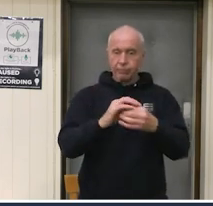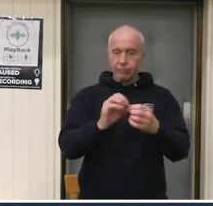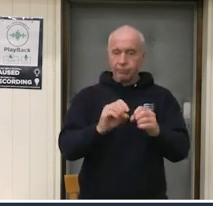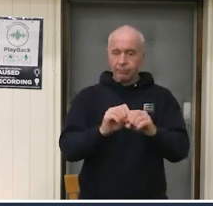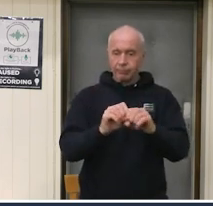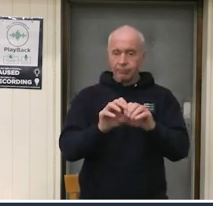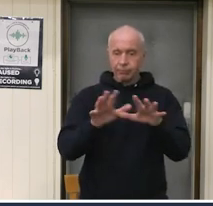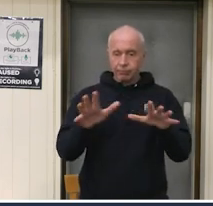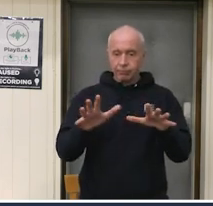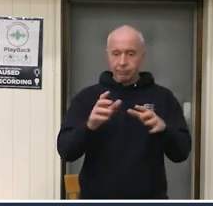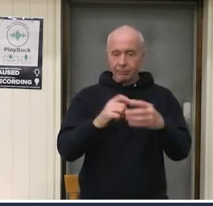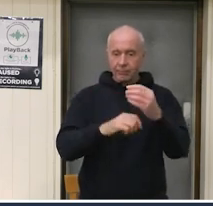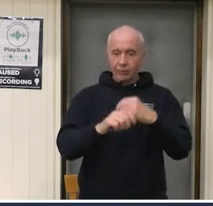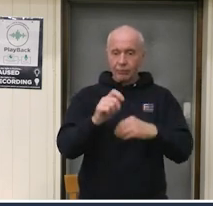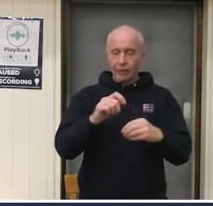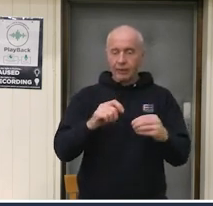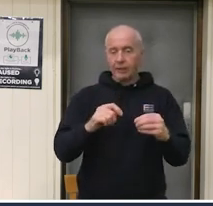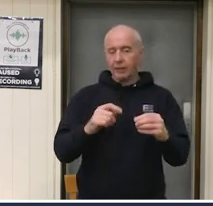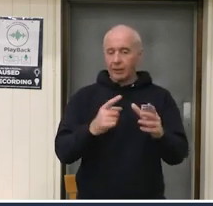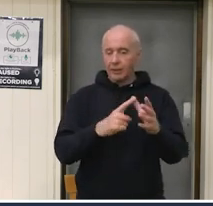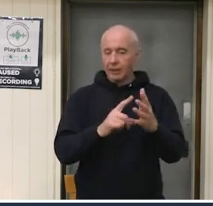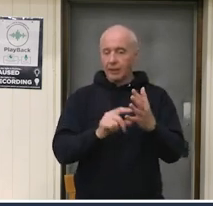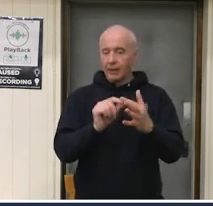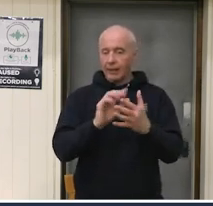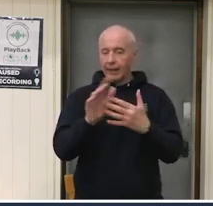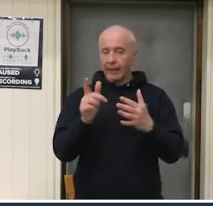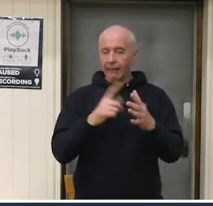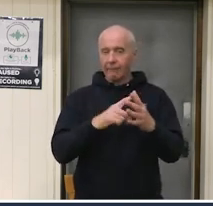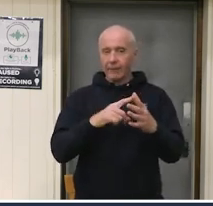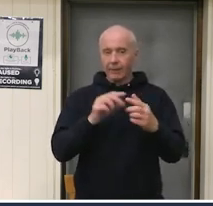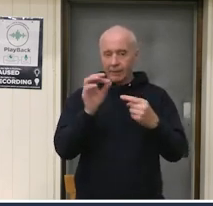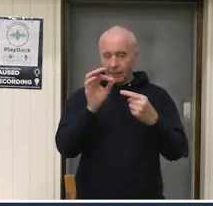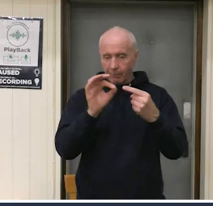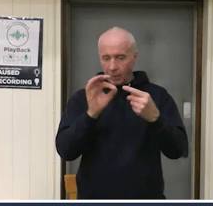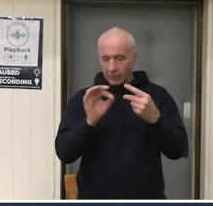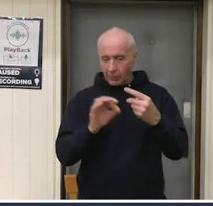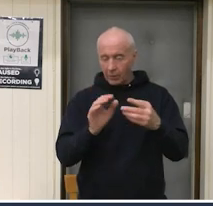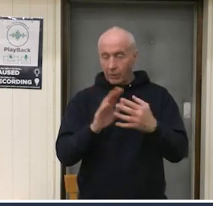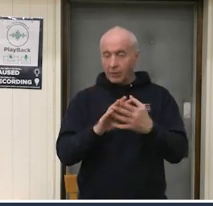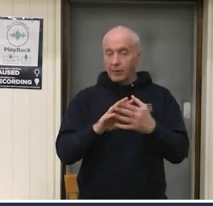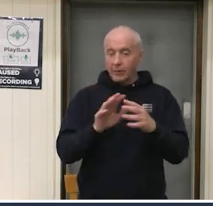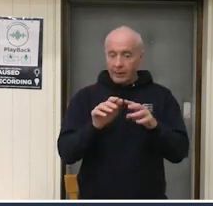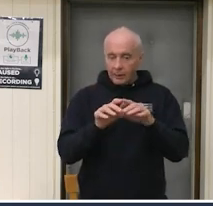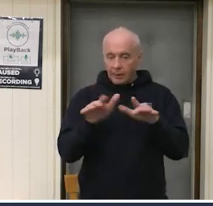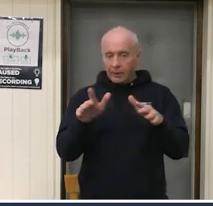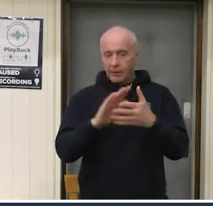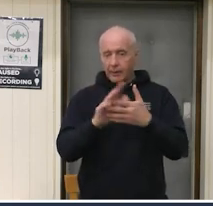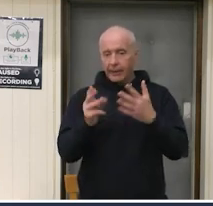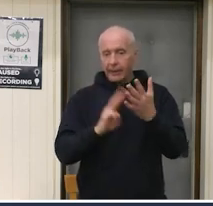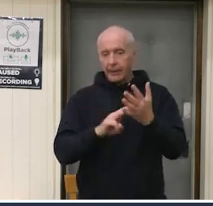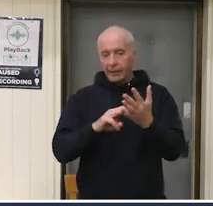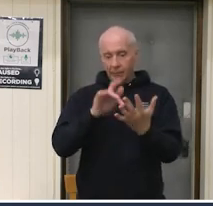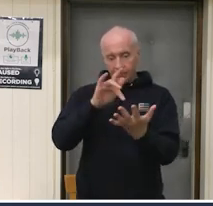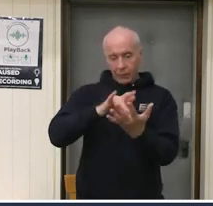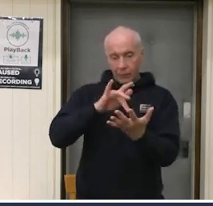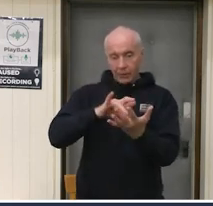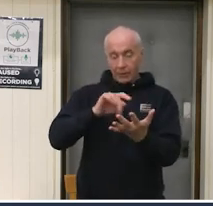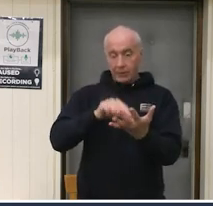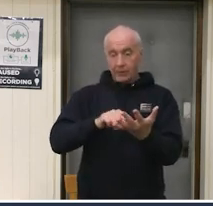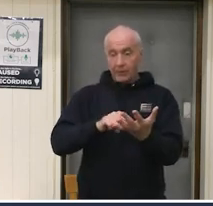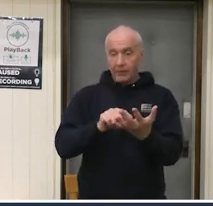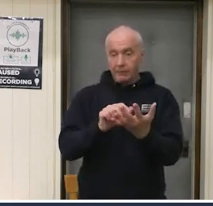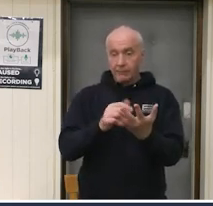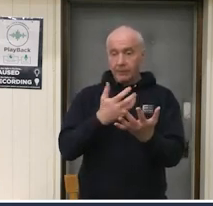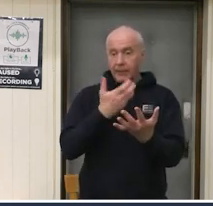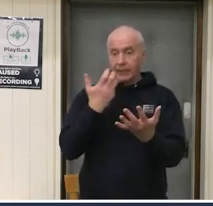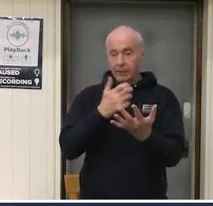alpha particle, or the helium nucleus, then travels out and heats a bit more. So you get this kind of fusion burn wave that propagates through